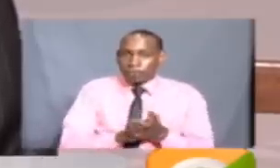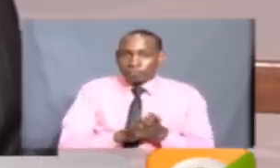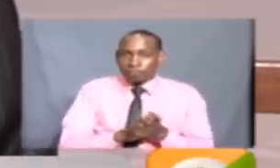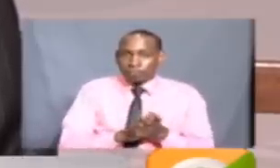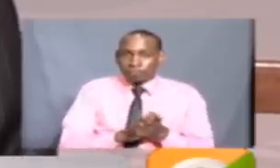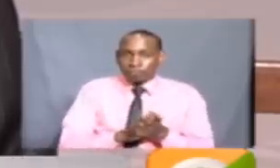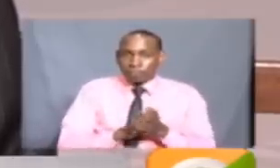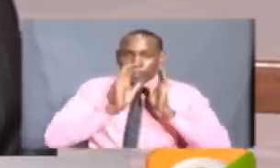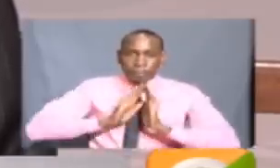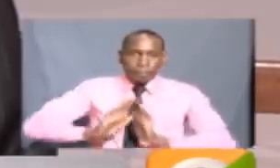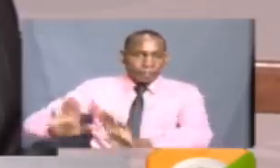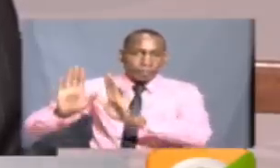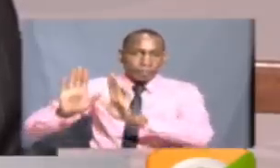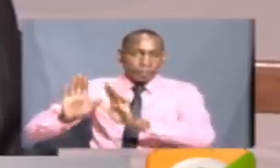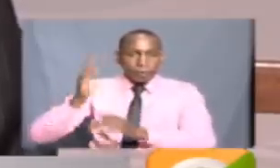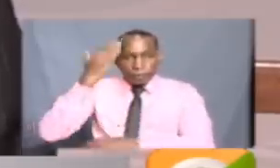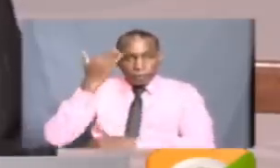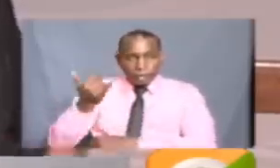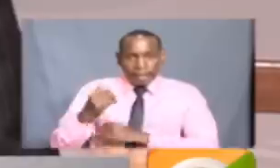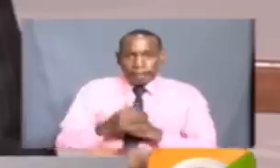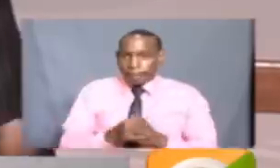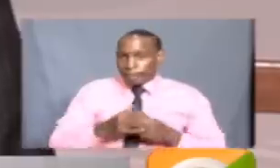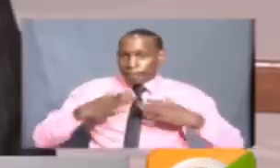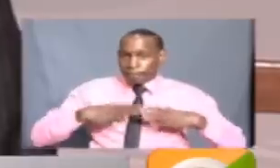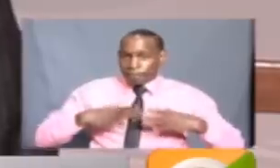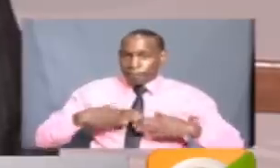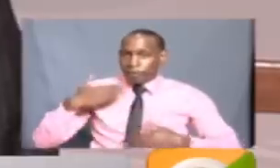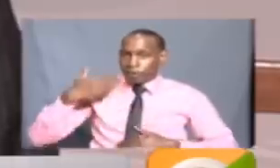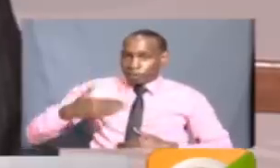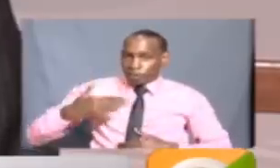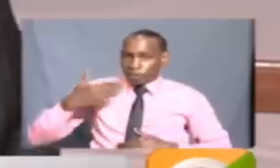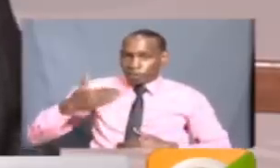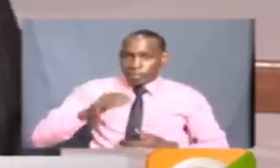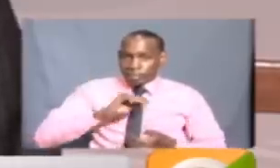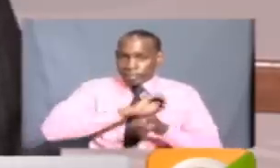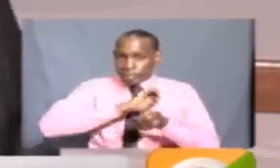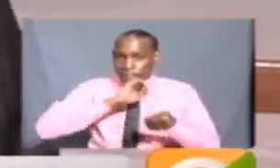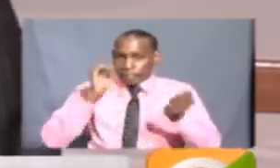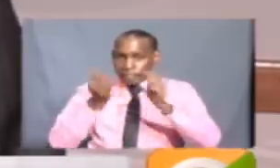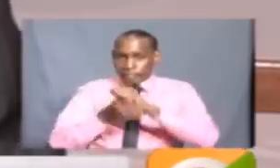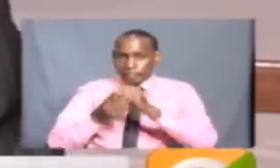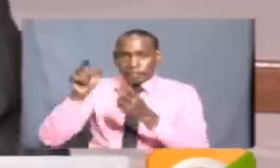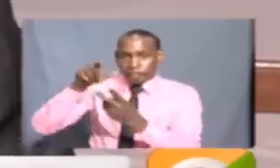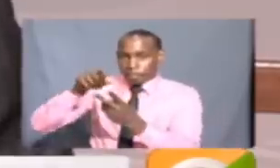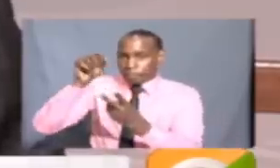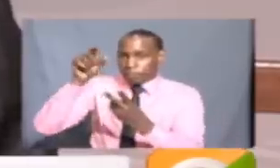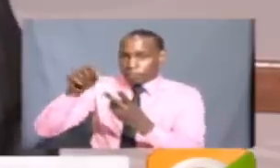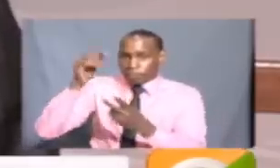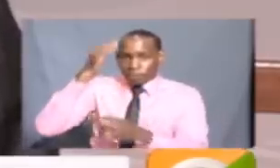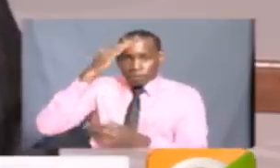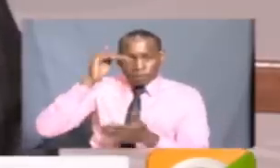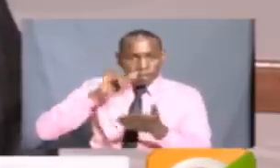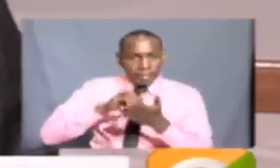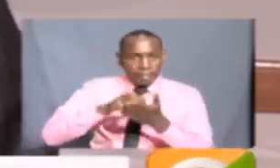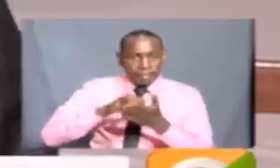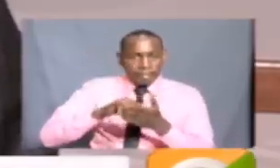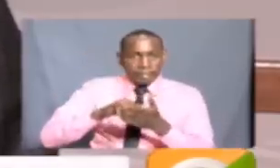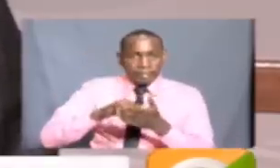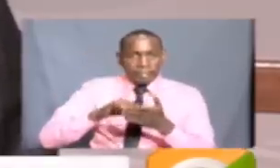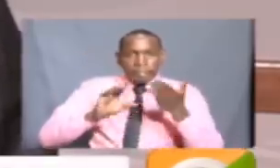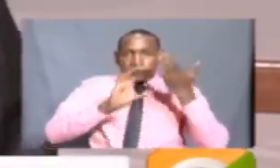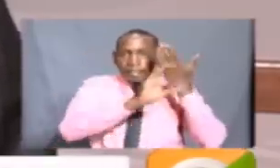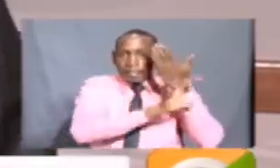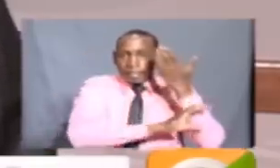betrayed, because people will always shift their options. We know that we live in a